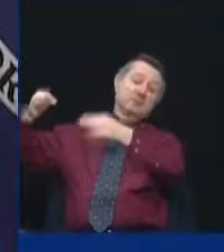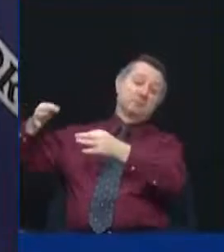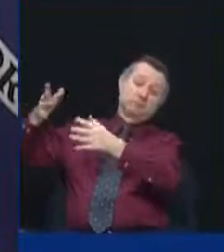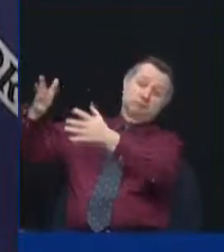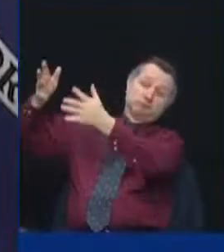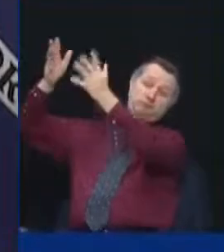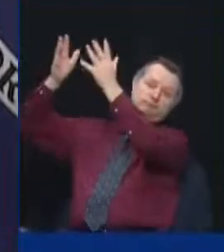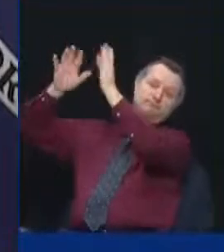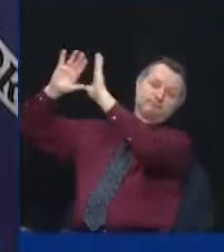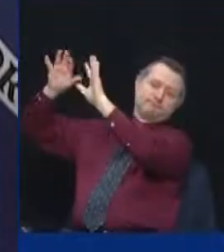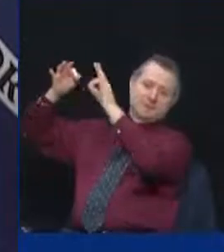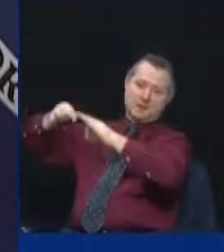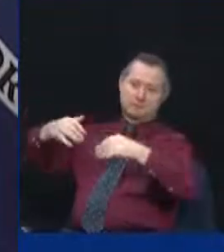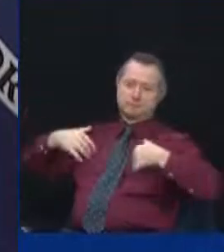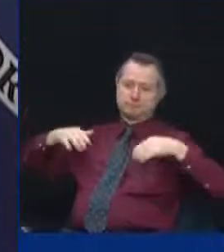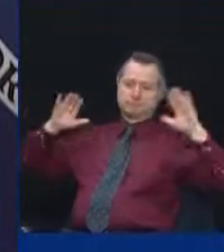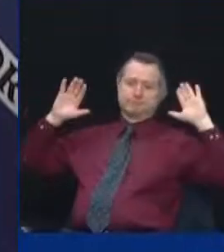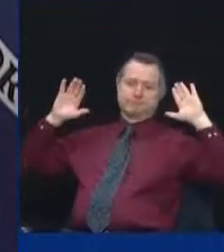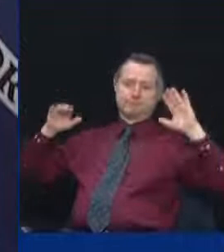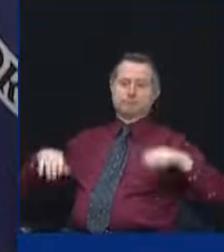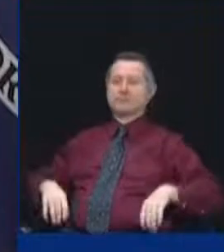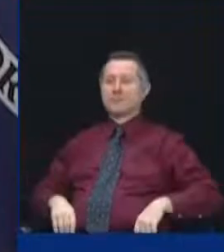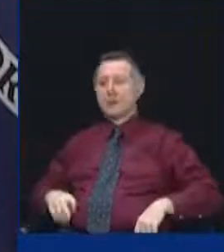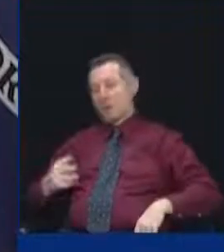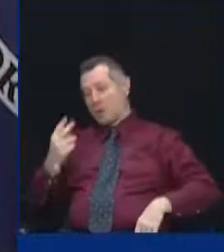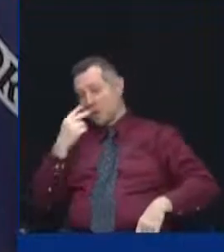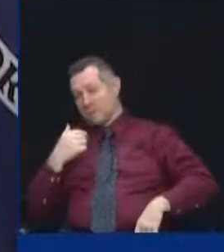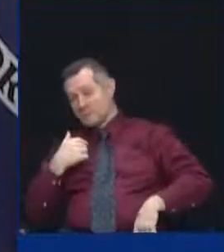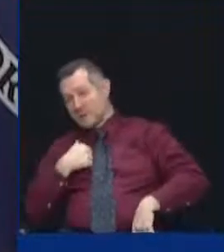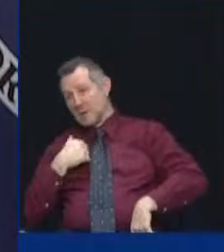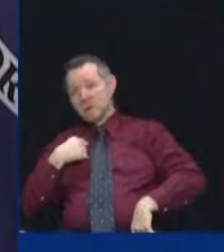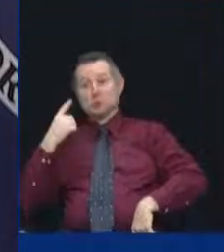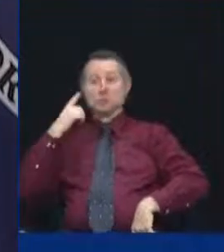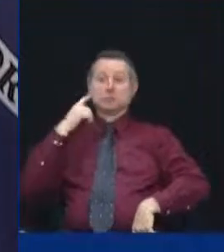decision. Look, I think the GOP